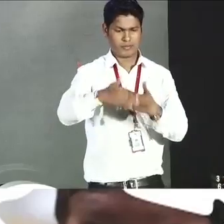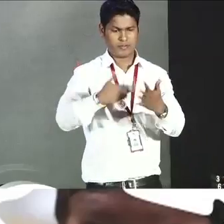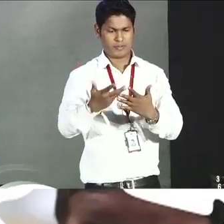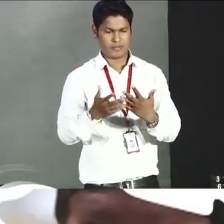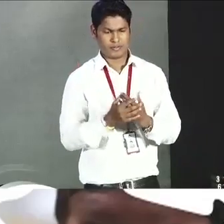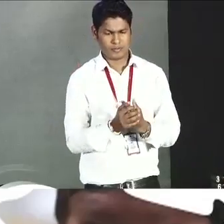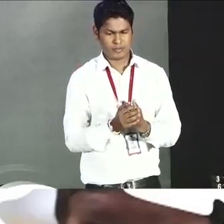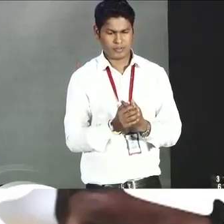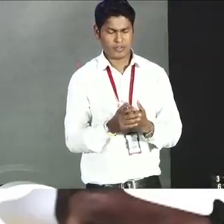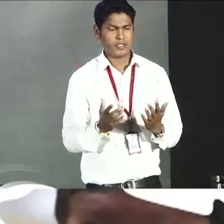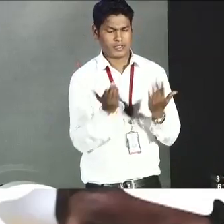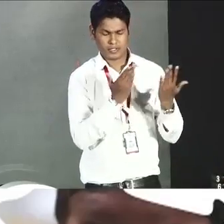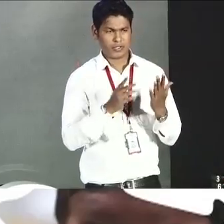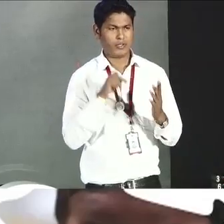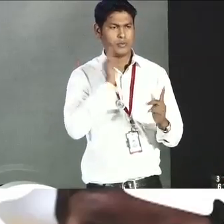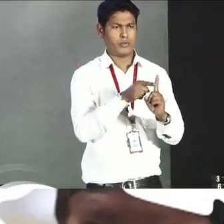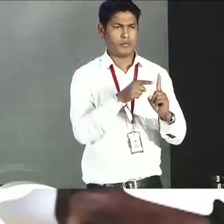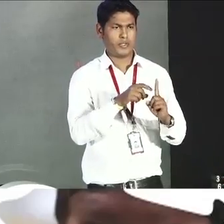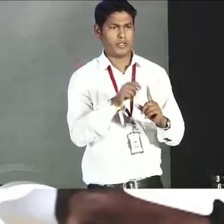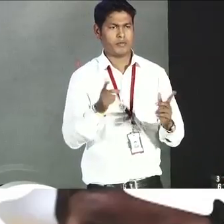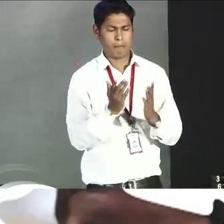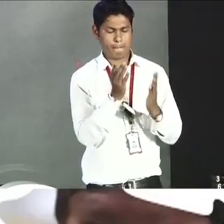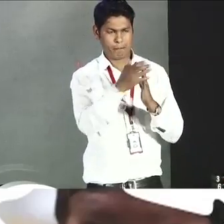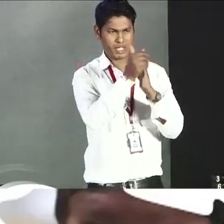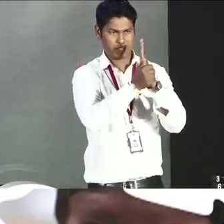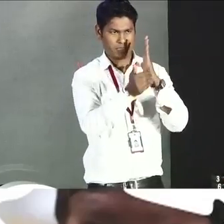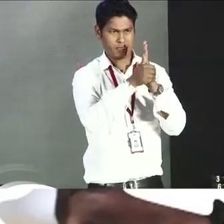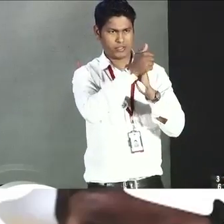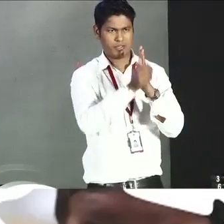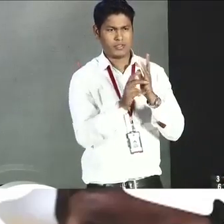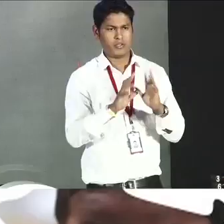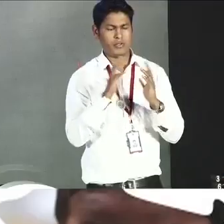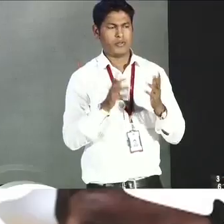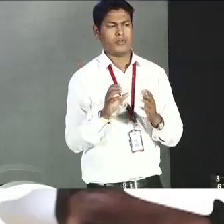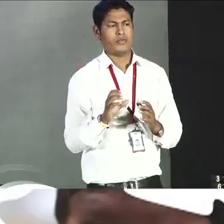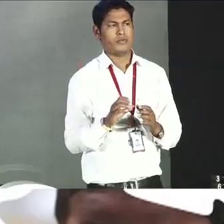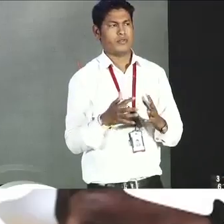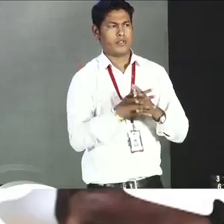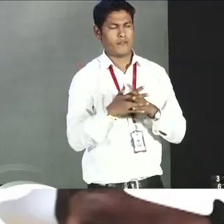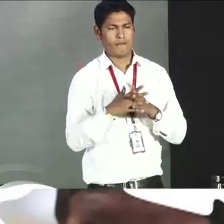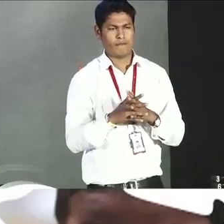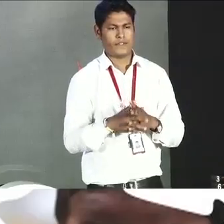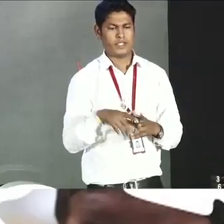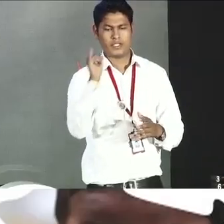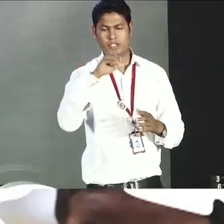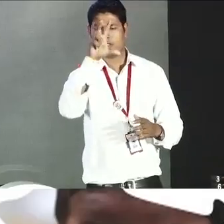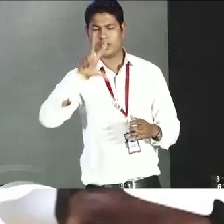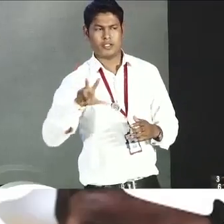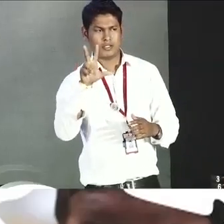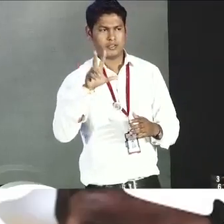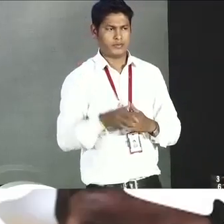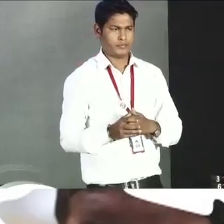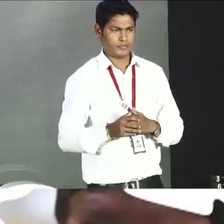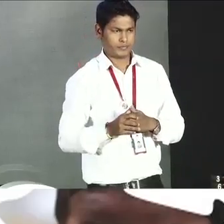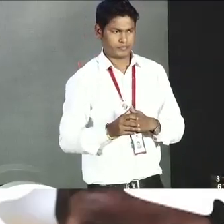here are starting to mirror what we see in the United States. In the United States, the last measured is 1 in 68. And some